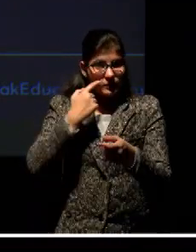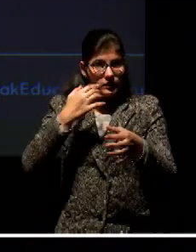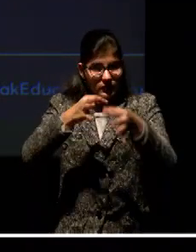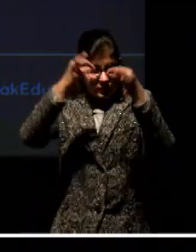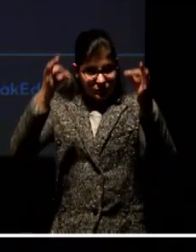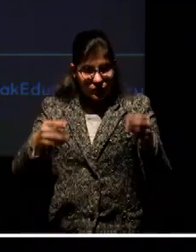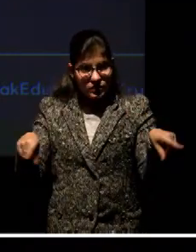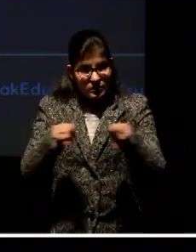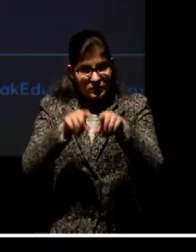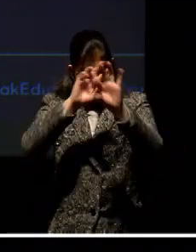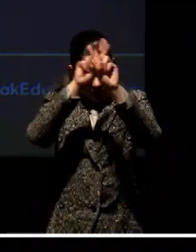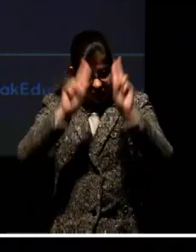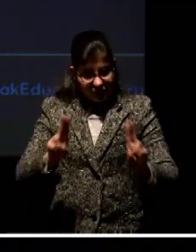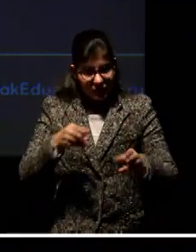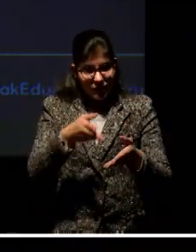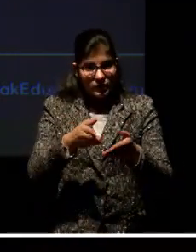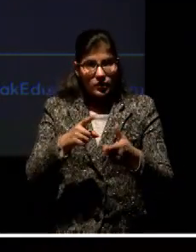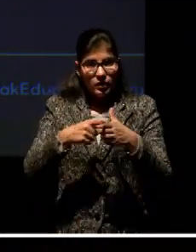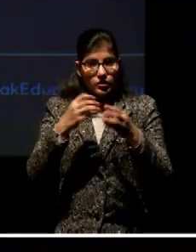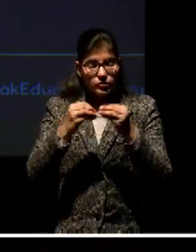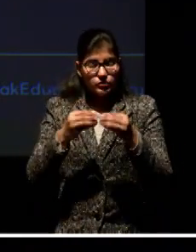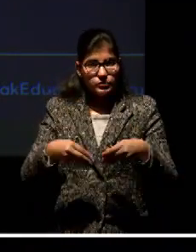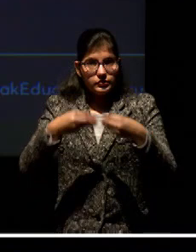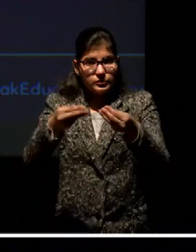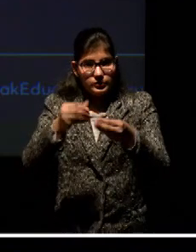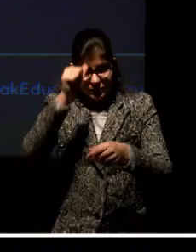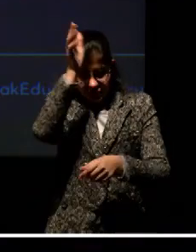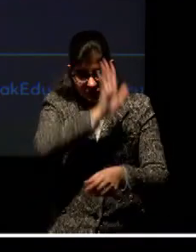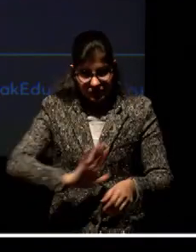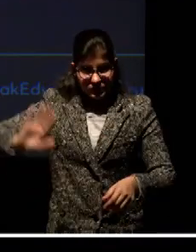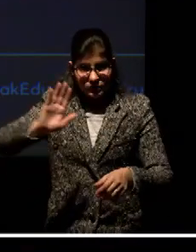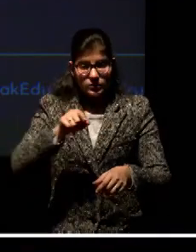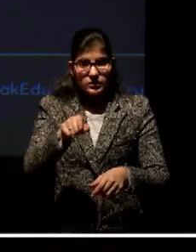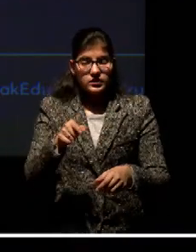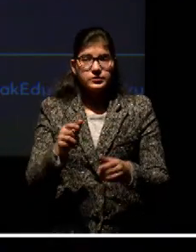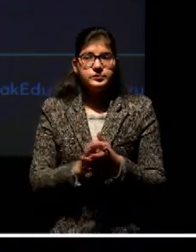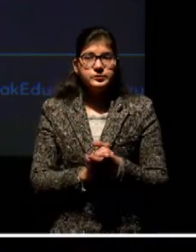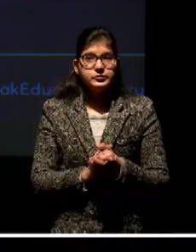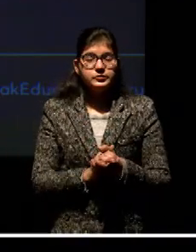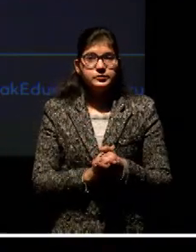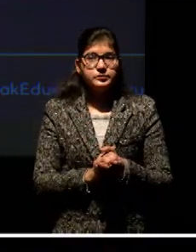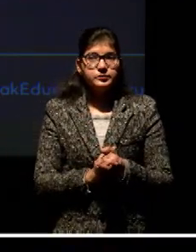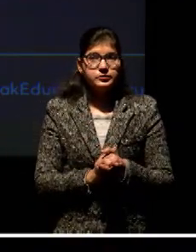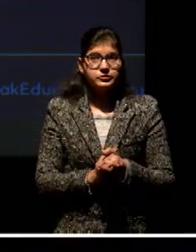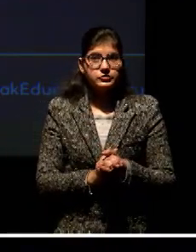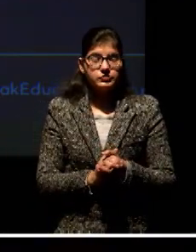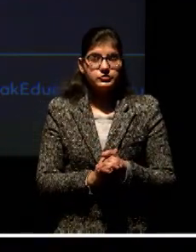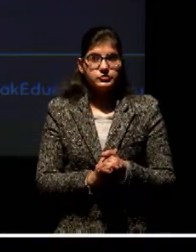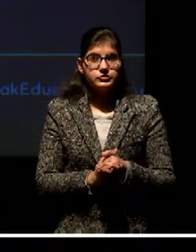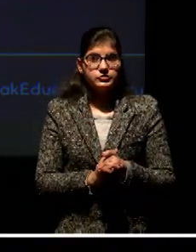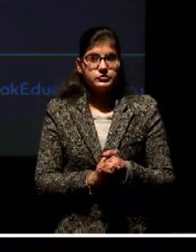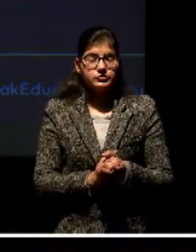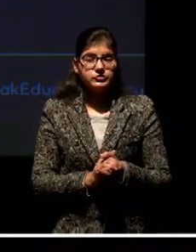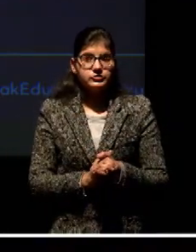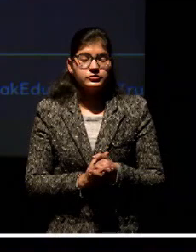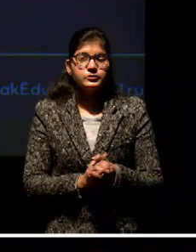Sarthak, which does phenomenal job in India, and I've actually worked very closely with them, so I'm aware the level to which they go to